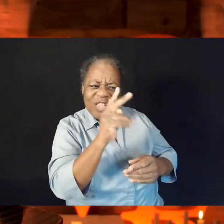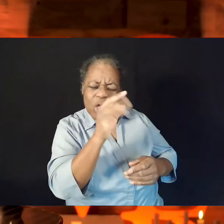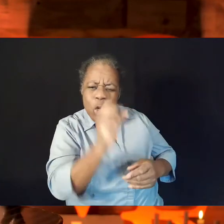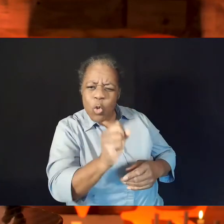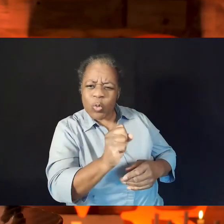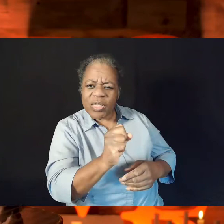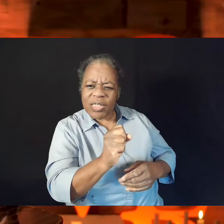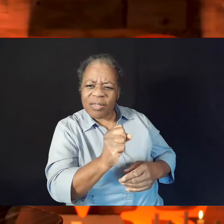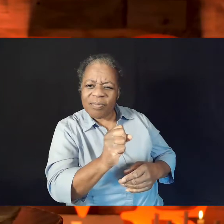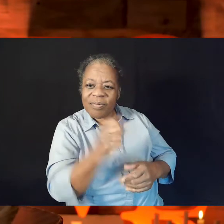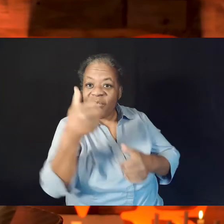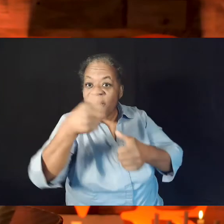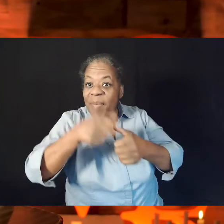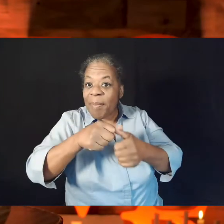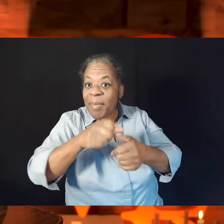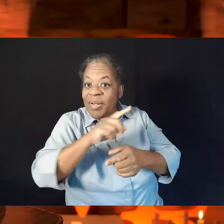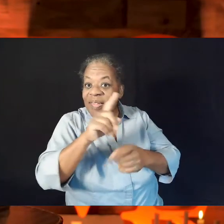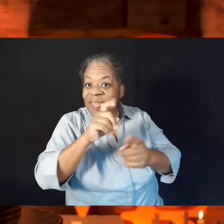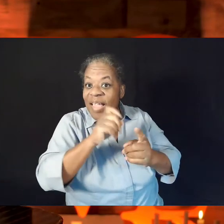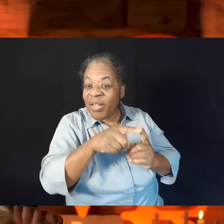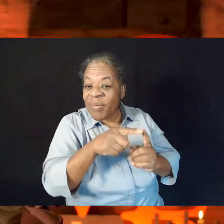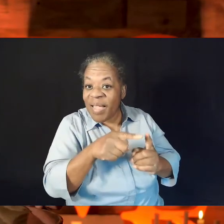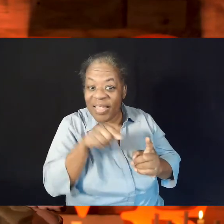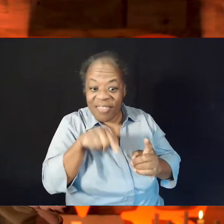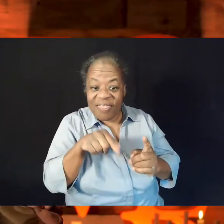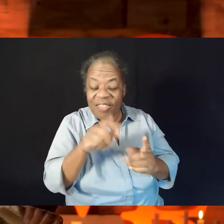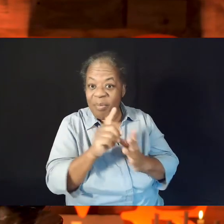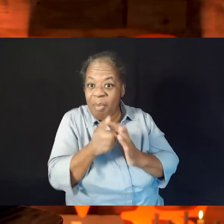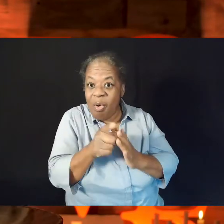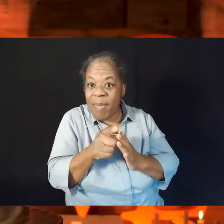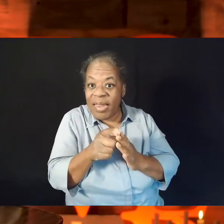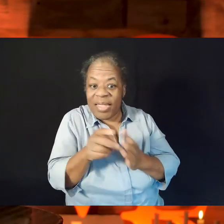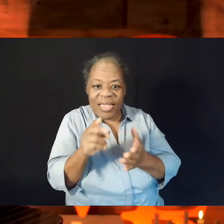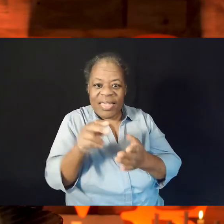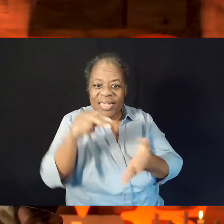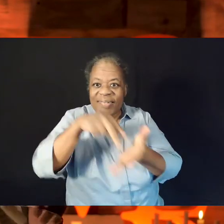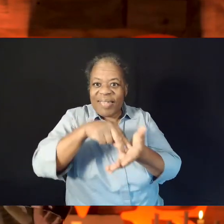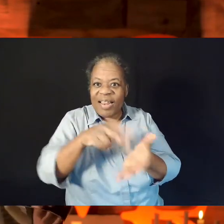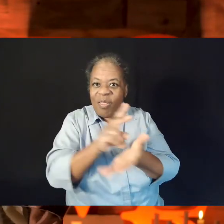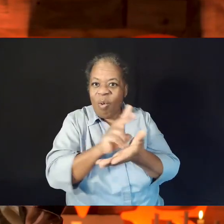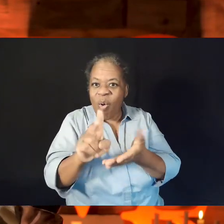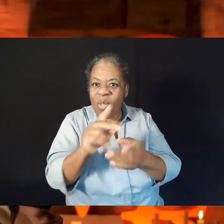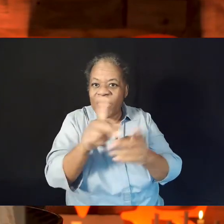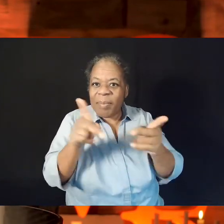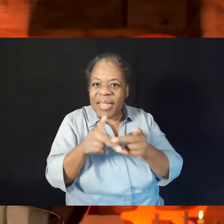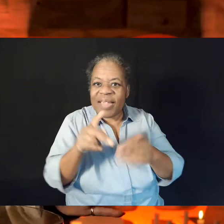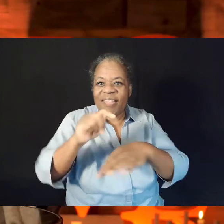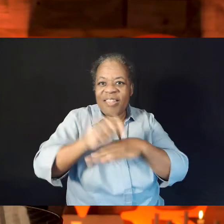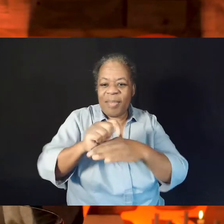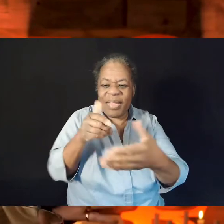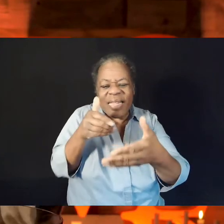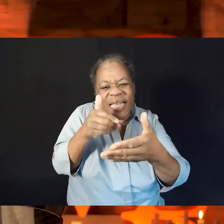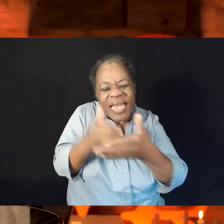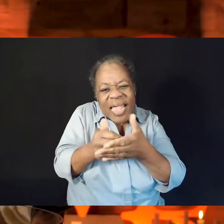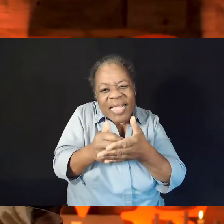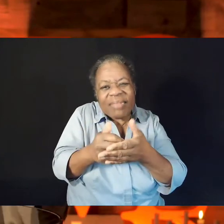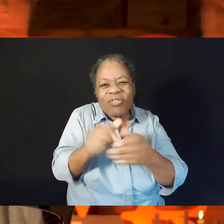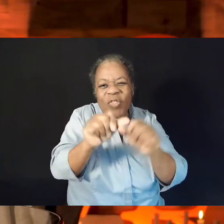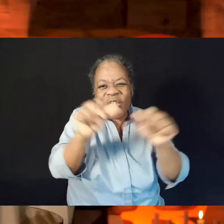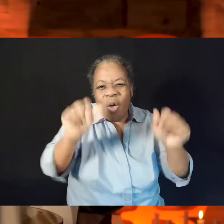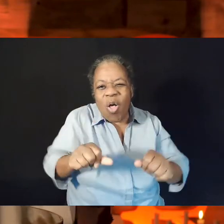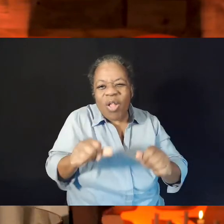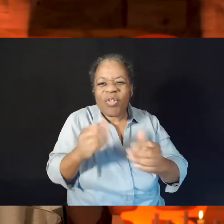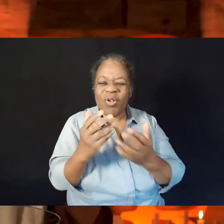Remember, where is Zechariah in this moment? He's in the sacred space in the temple, next to the altar of incense, where God has promised to